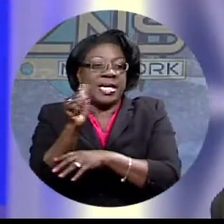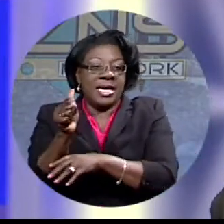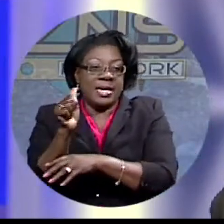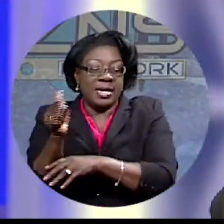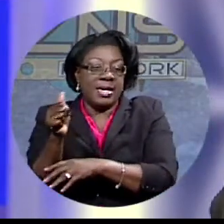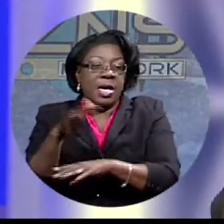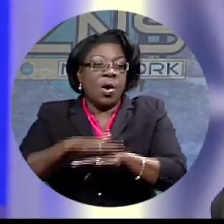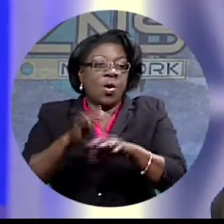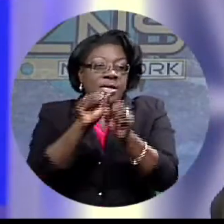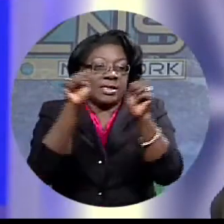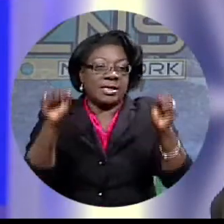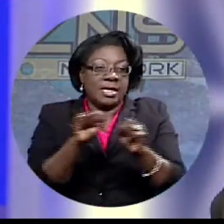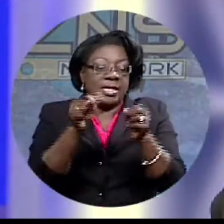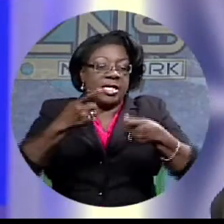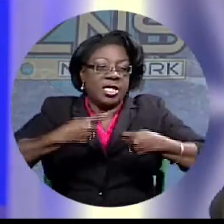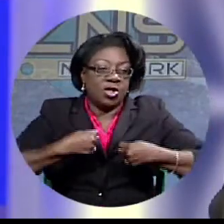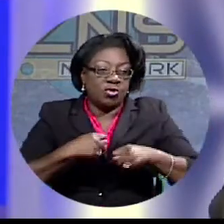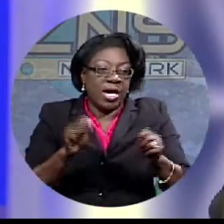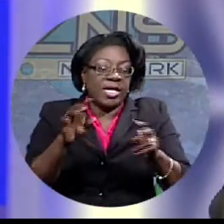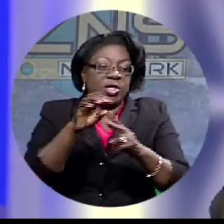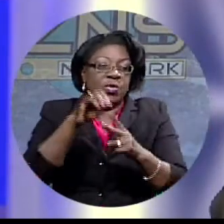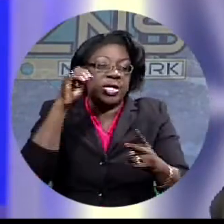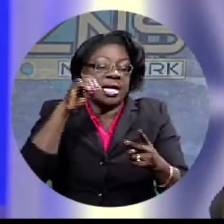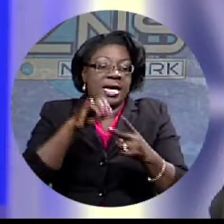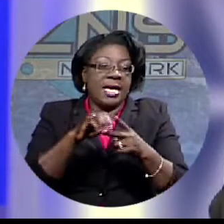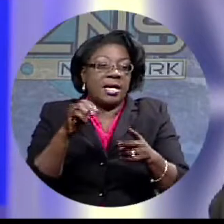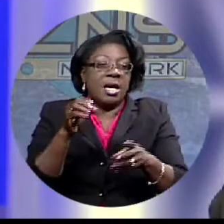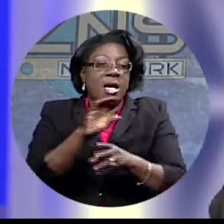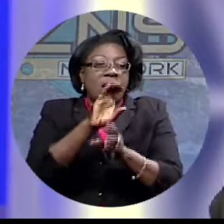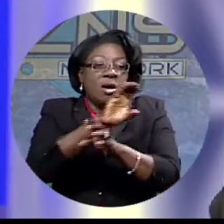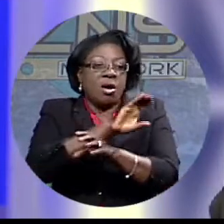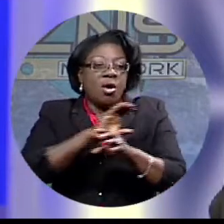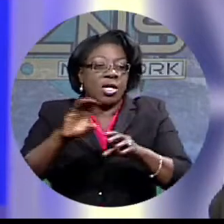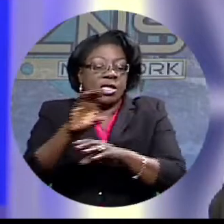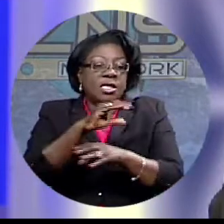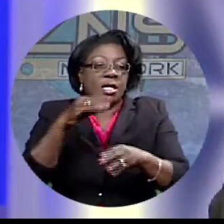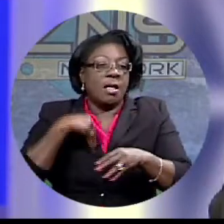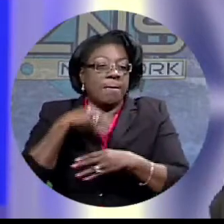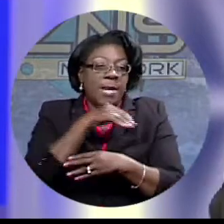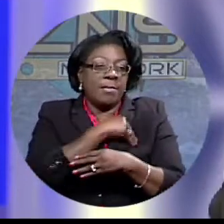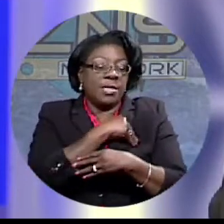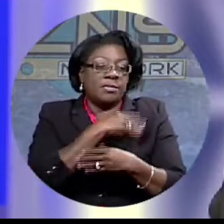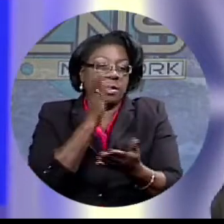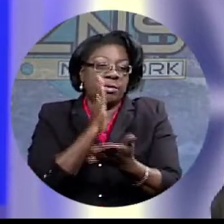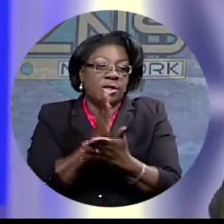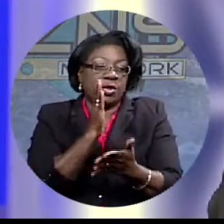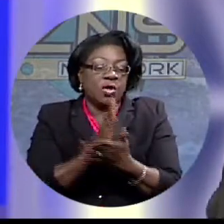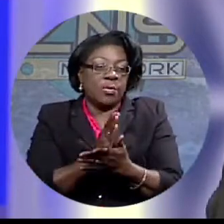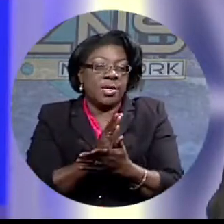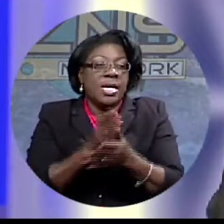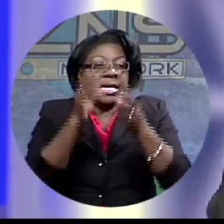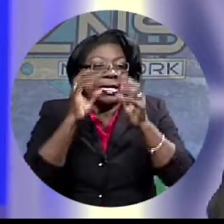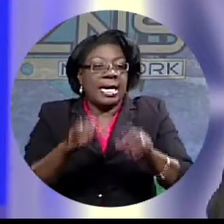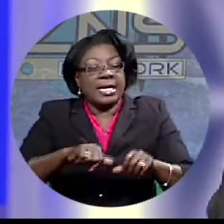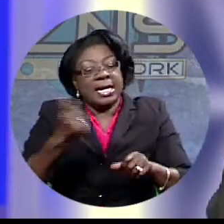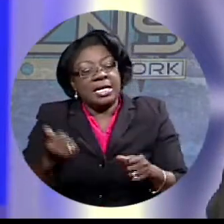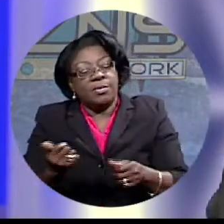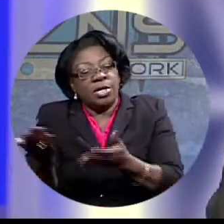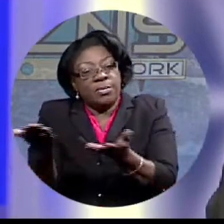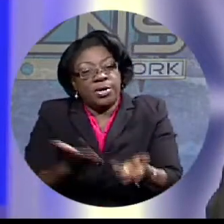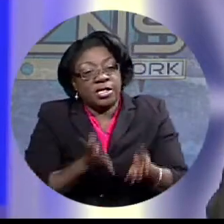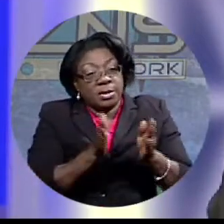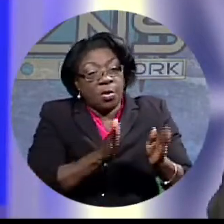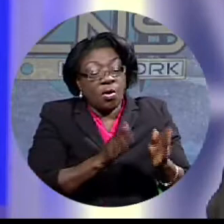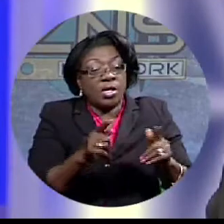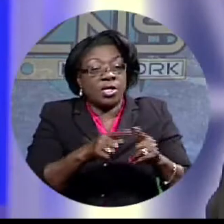Saturday, they attempted to elect council members, but an injunction was placed on those elections. So can anybody intervene and bring some order